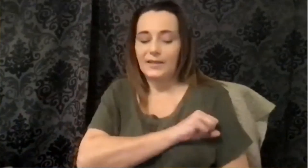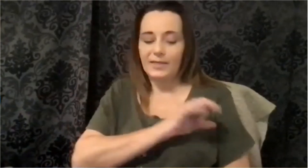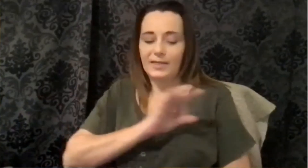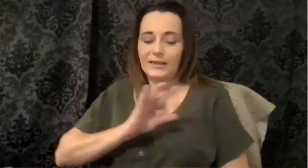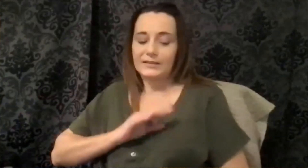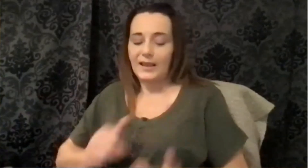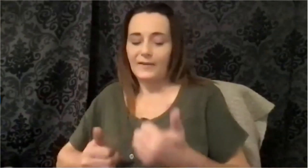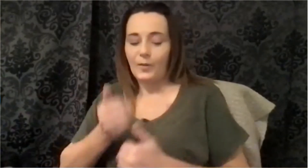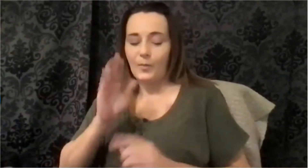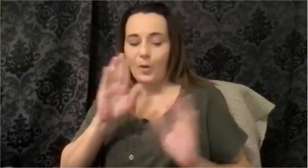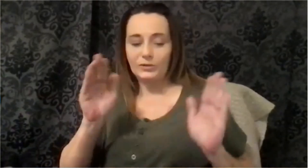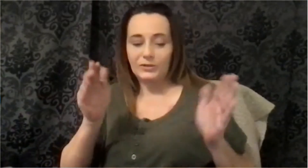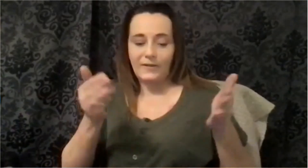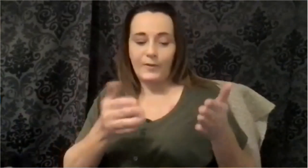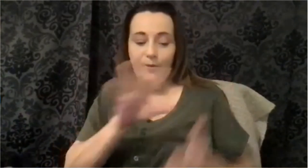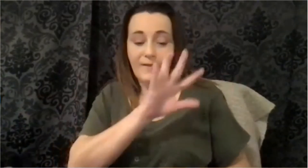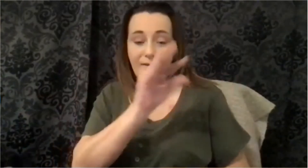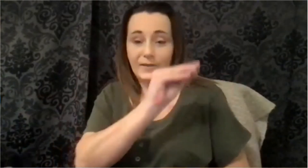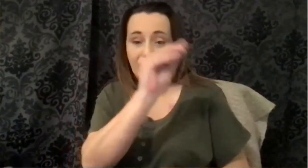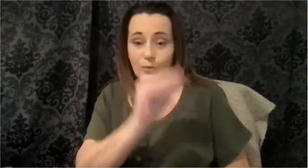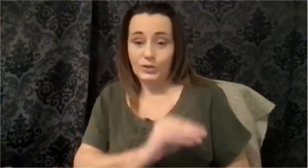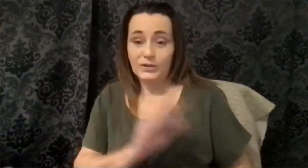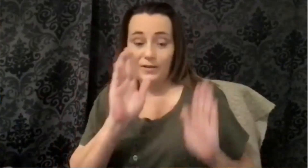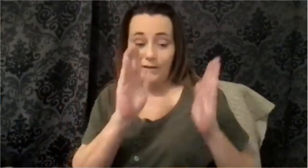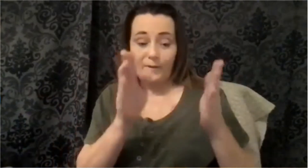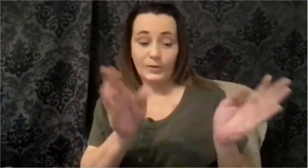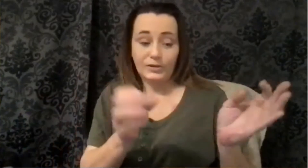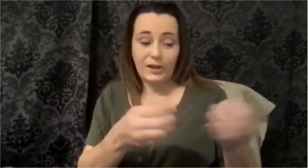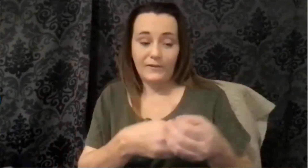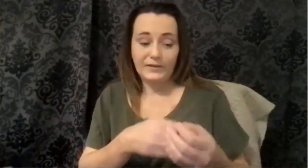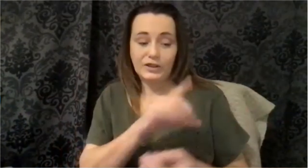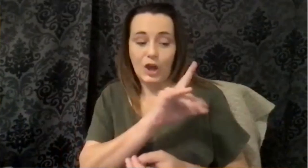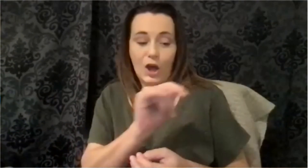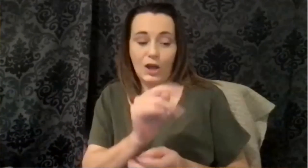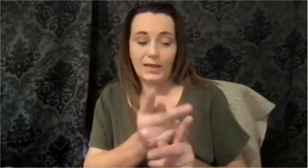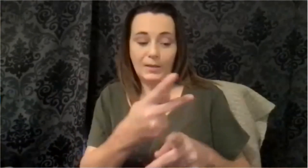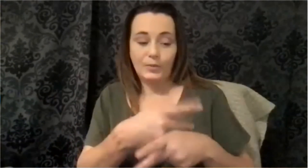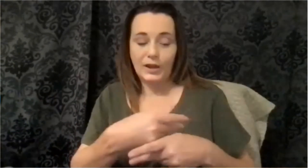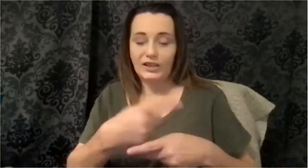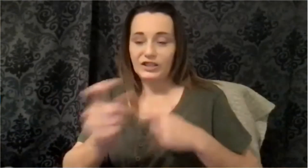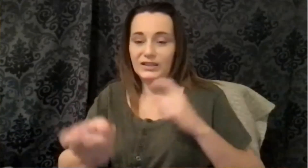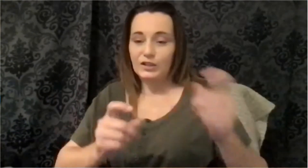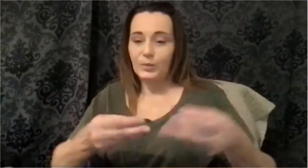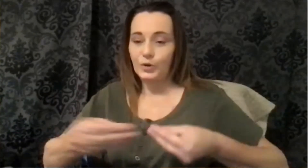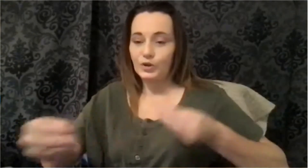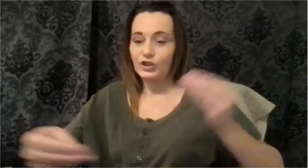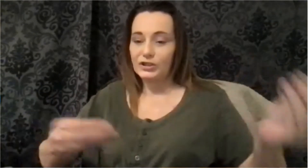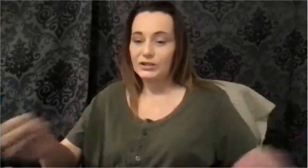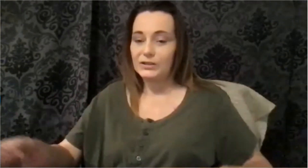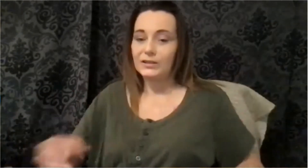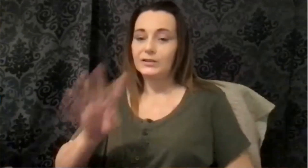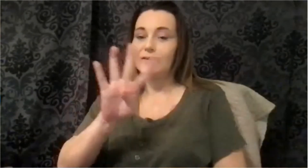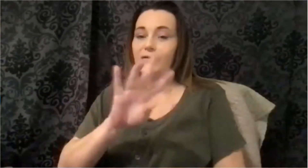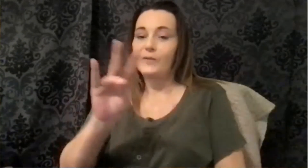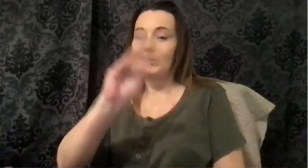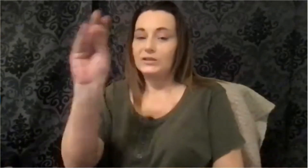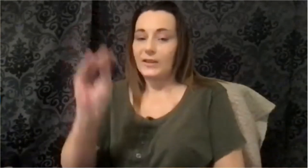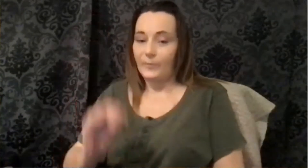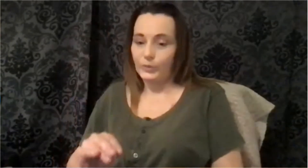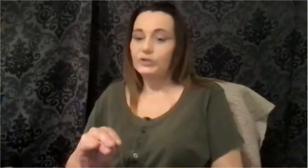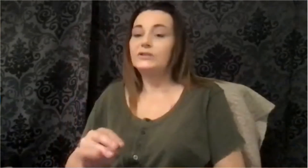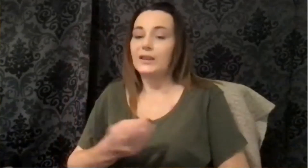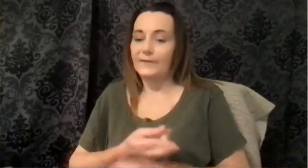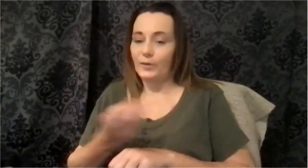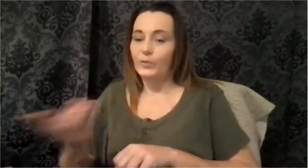on 50% of the focus on the office is on literature production and distribution. So it's 47% of the